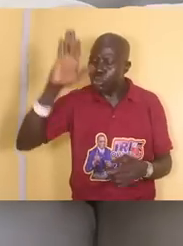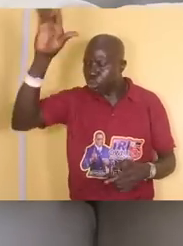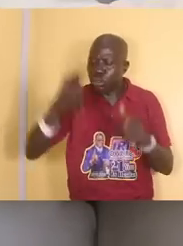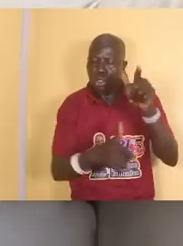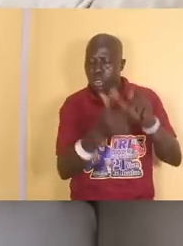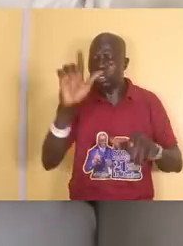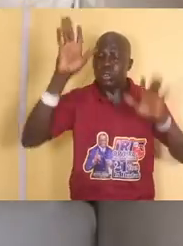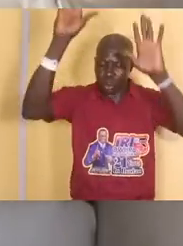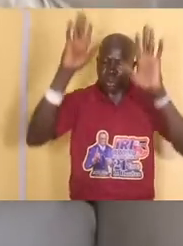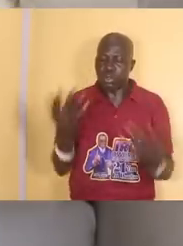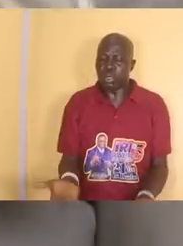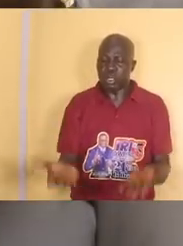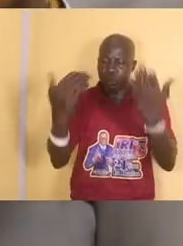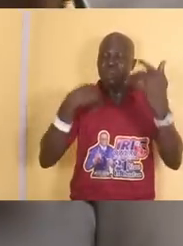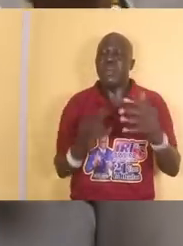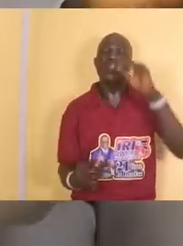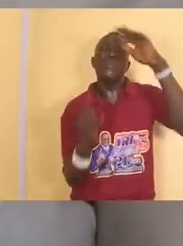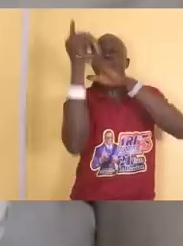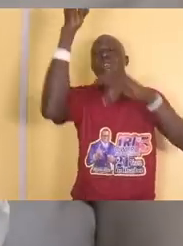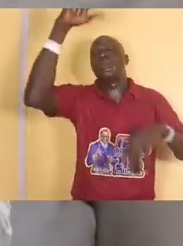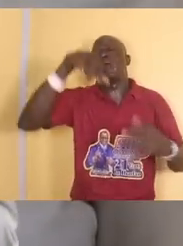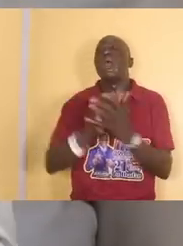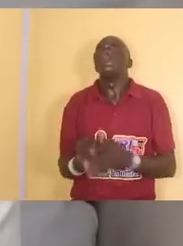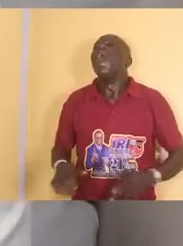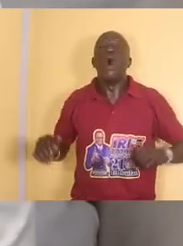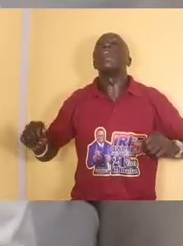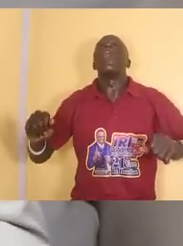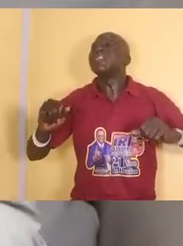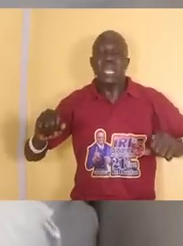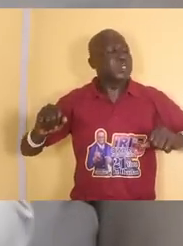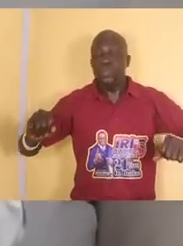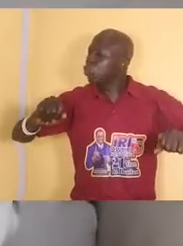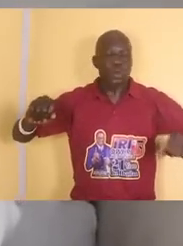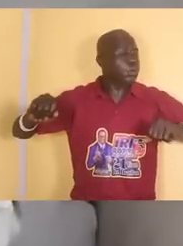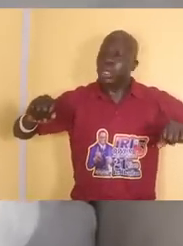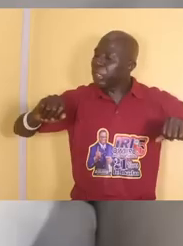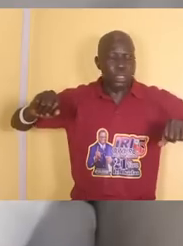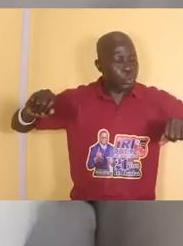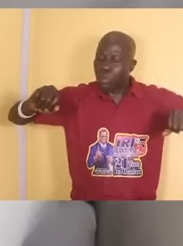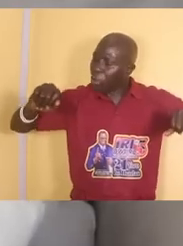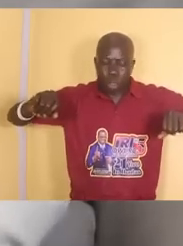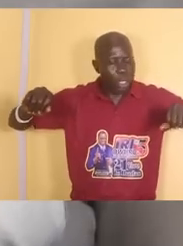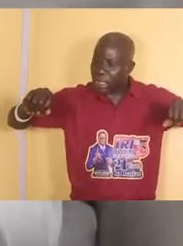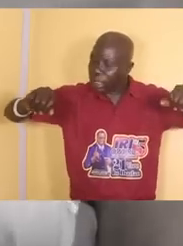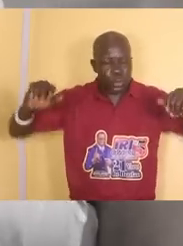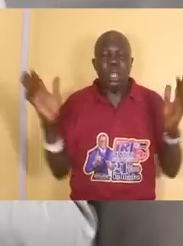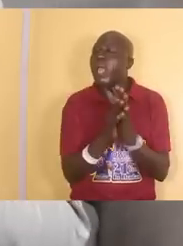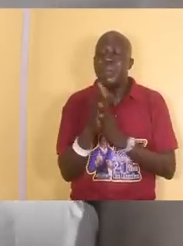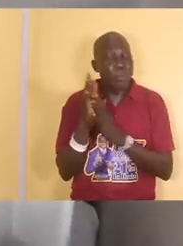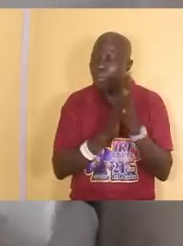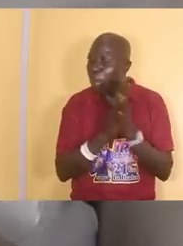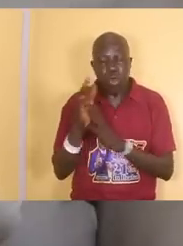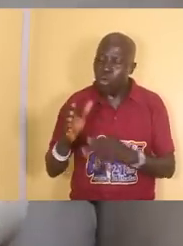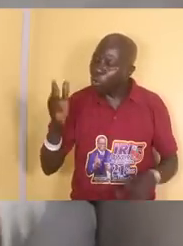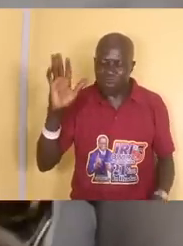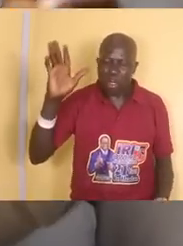gbe mi soke. Wait me o we hand the gift. Then you are where the best. Ko ya. Wa. Oruko Jesu. Oruko Jesu. Oruko Jesu. I